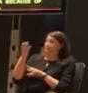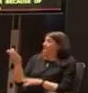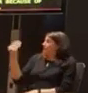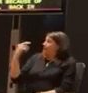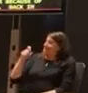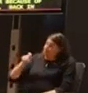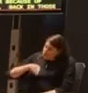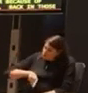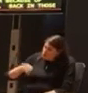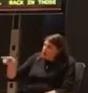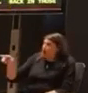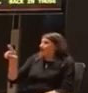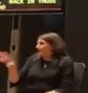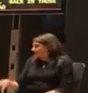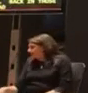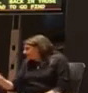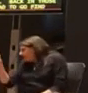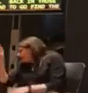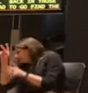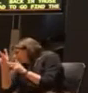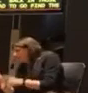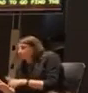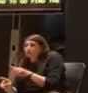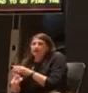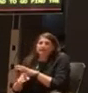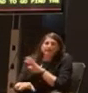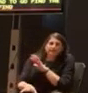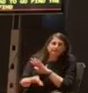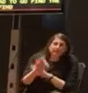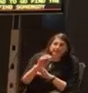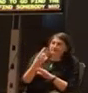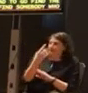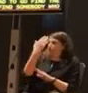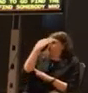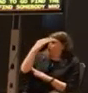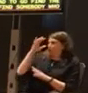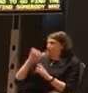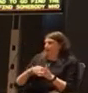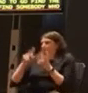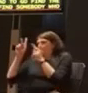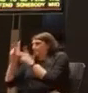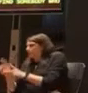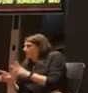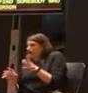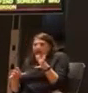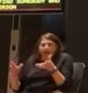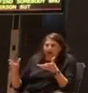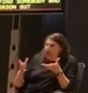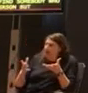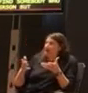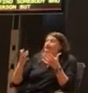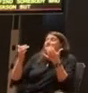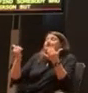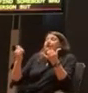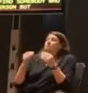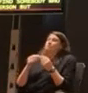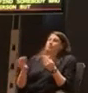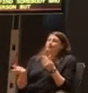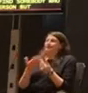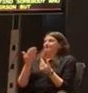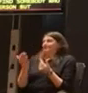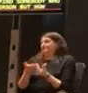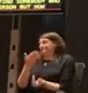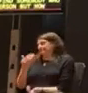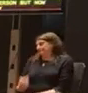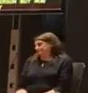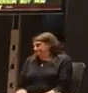had to go find the person or find somebody who knew the person. But now it's pretty much